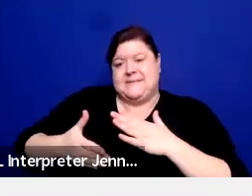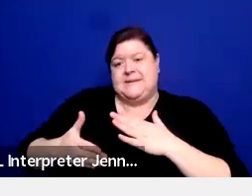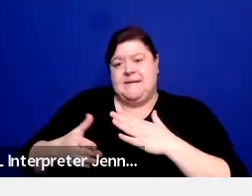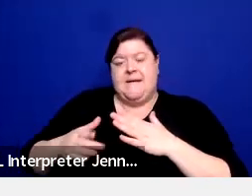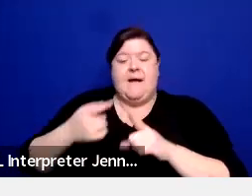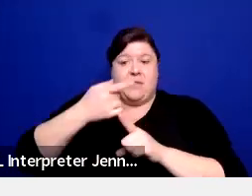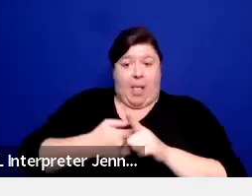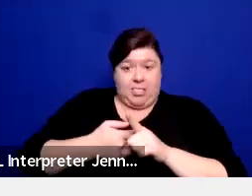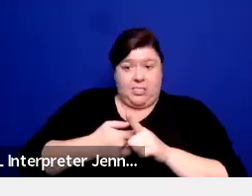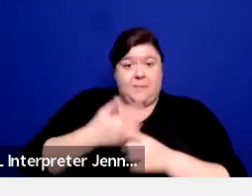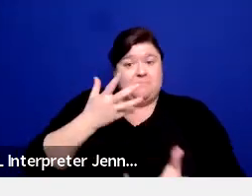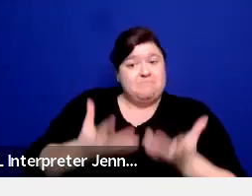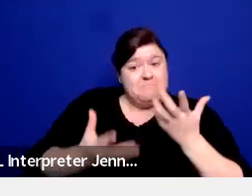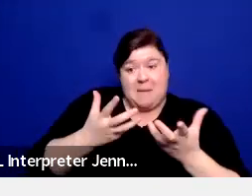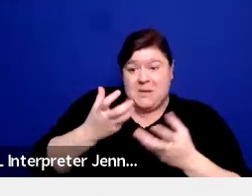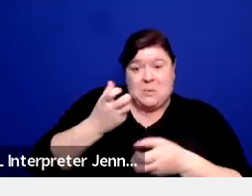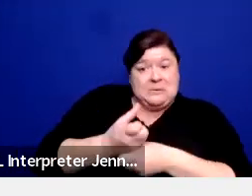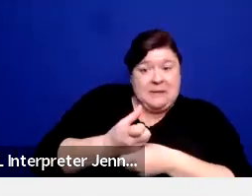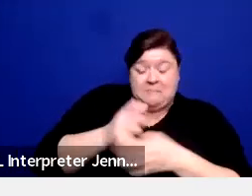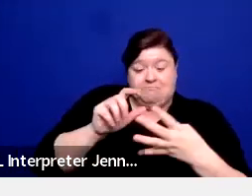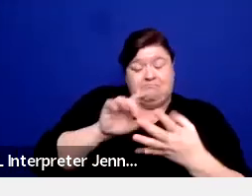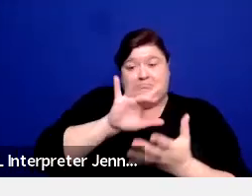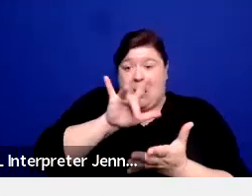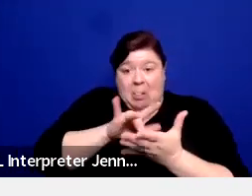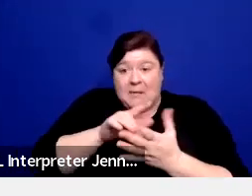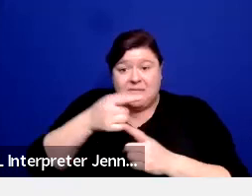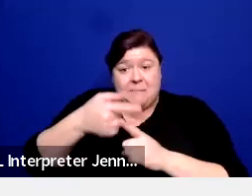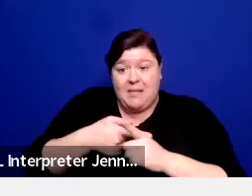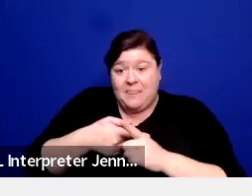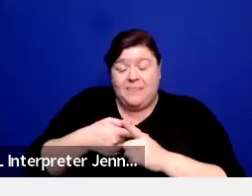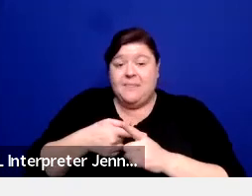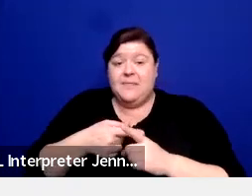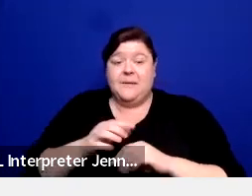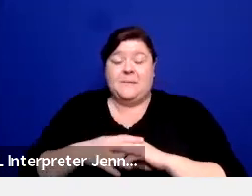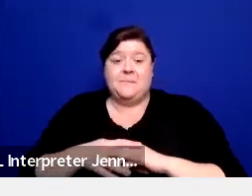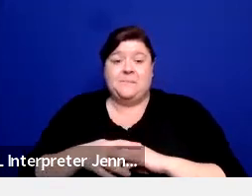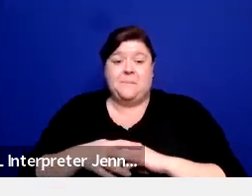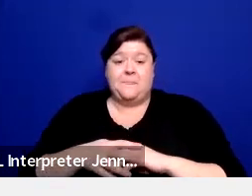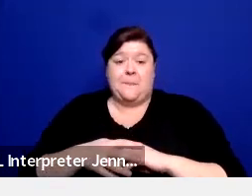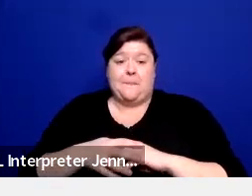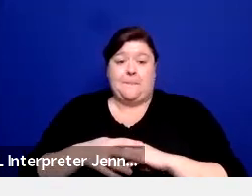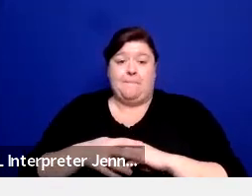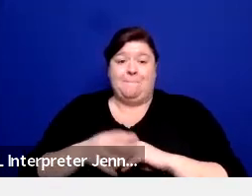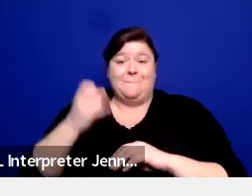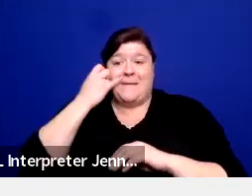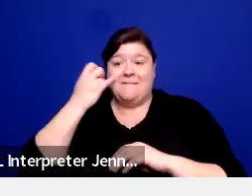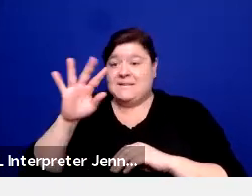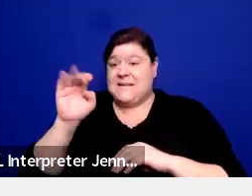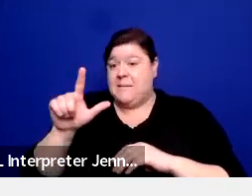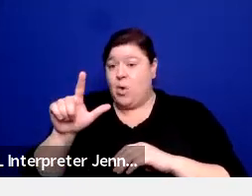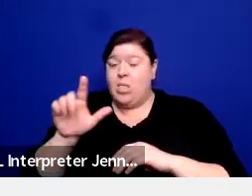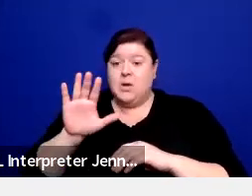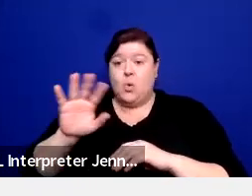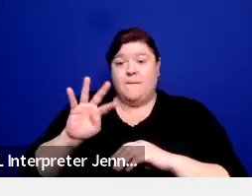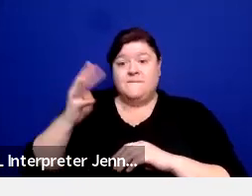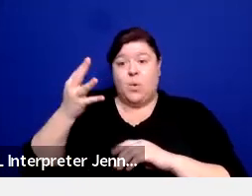out batches, you may receive, it mid month. So if it's April is your